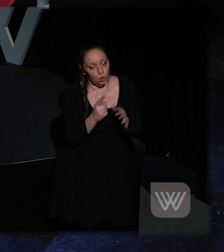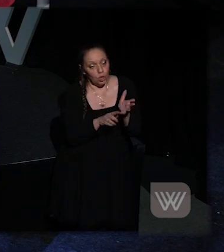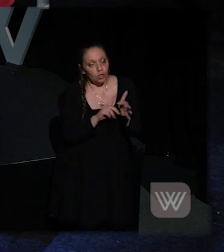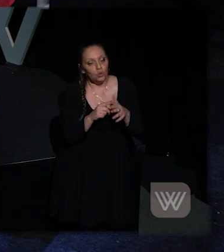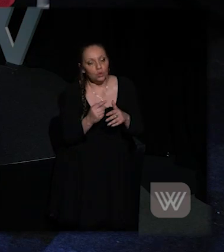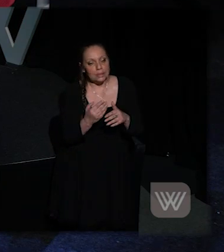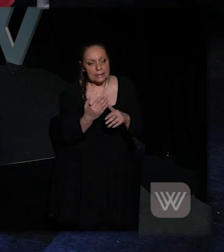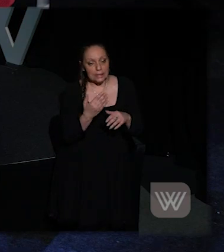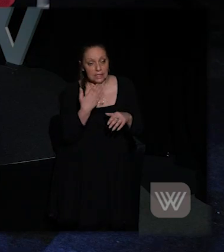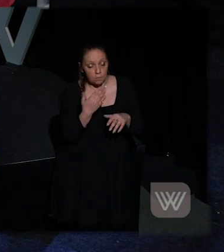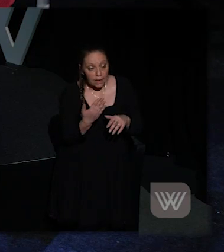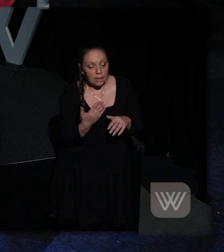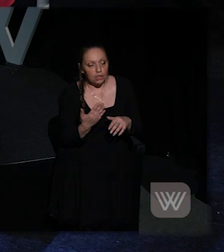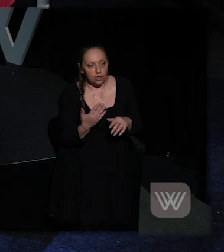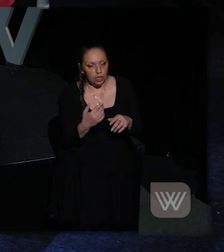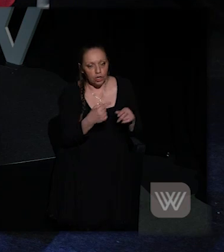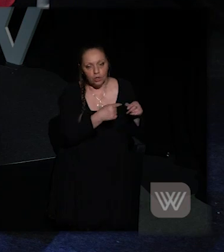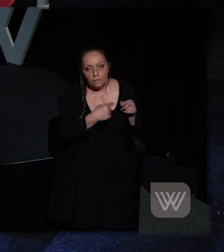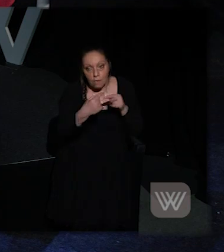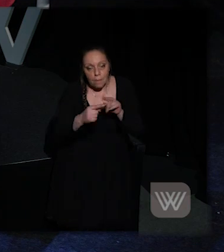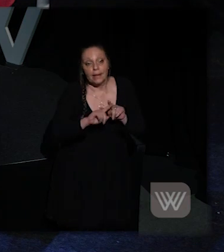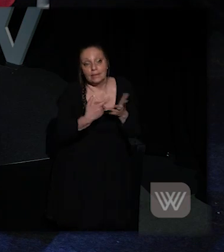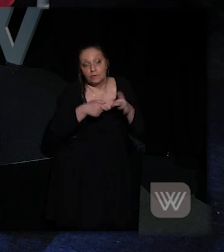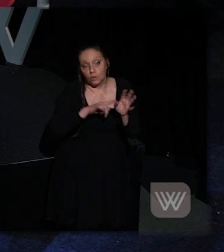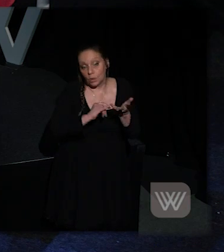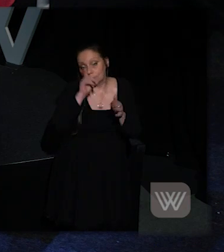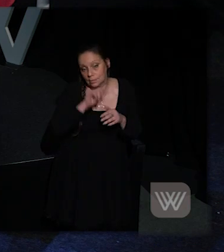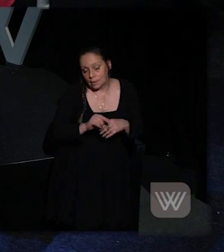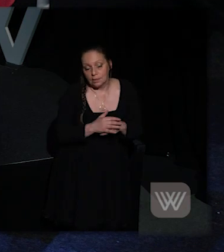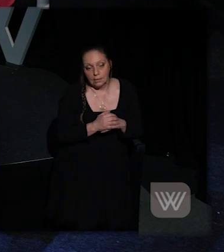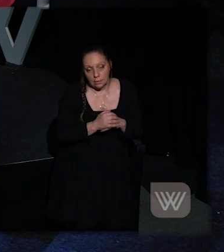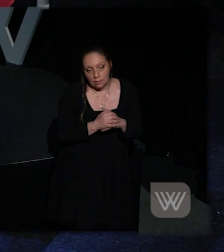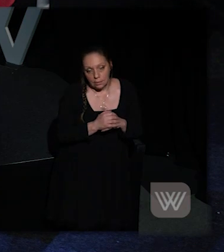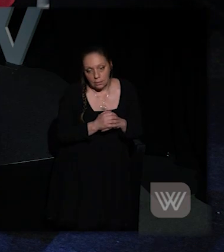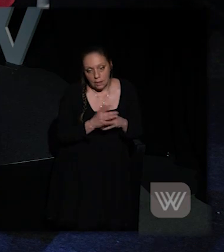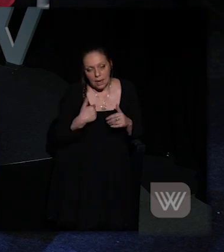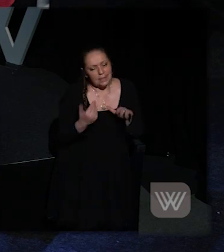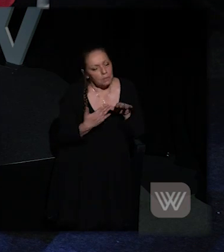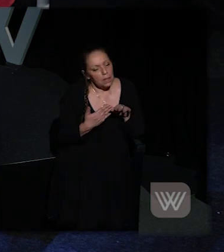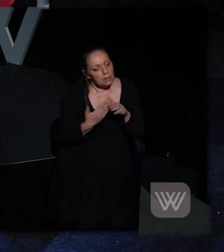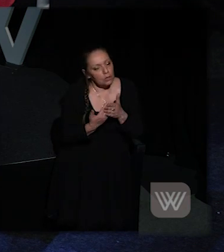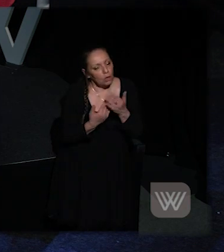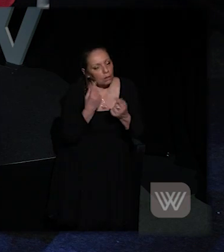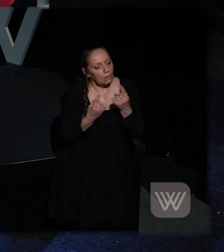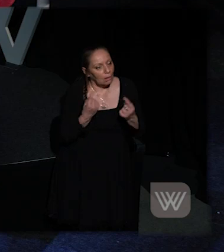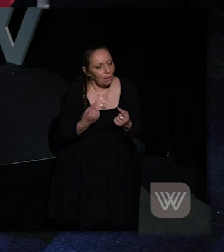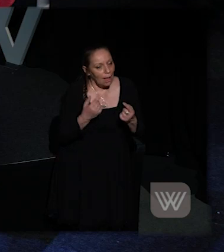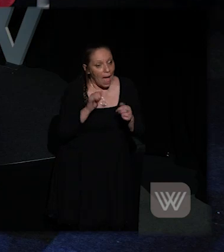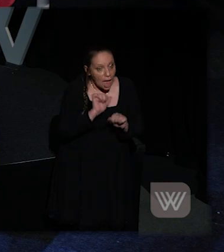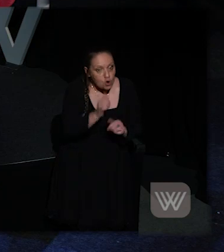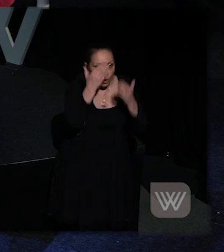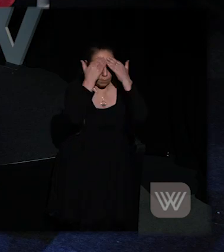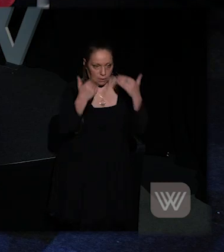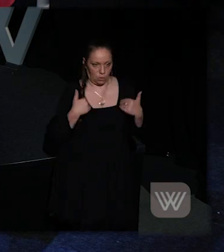to be corrective and to fight back in different ways. And I think it really depends on the individual and your mental health space.